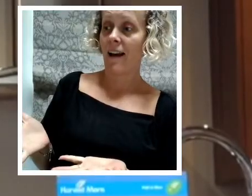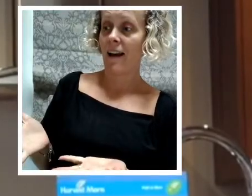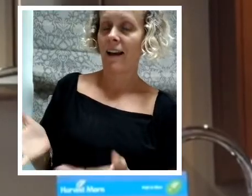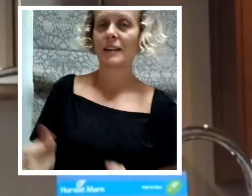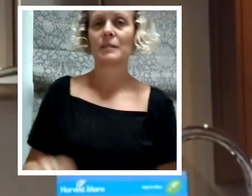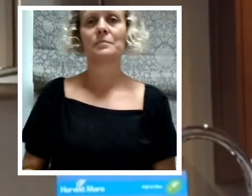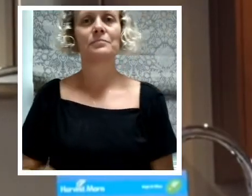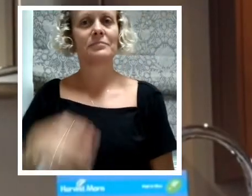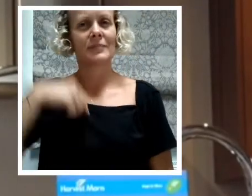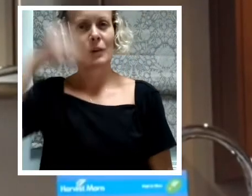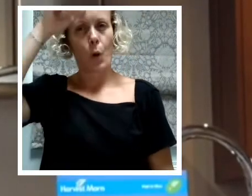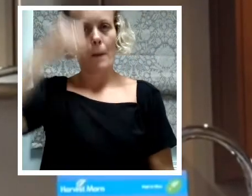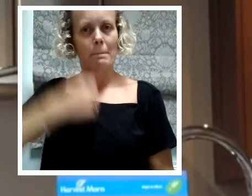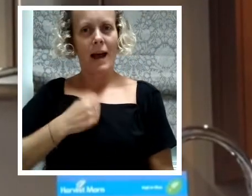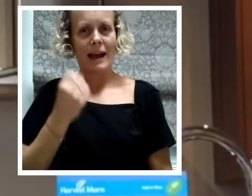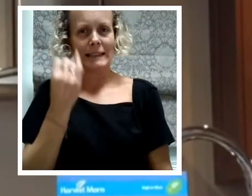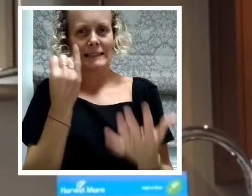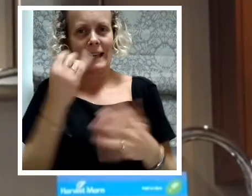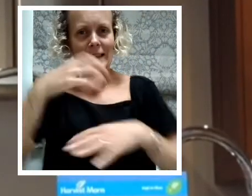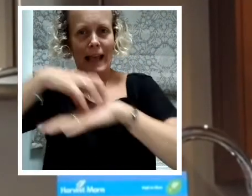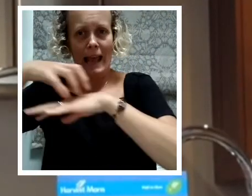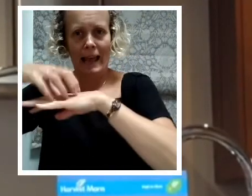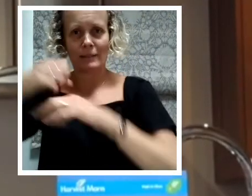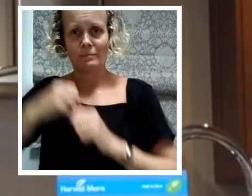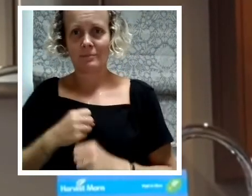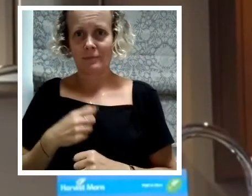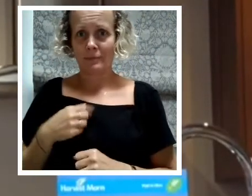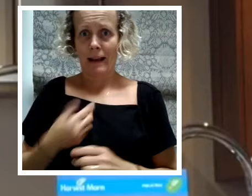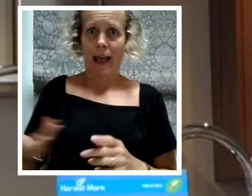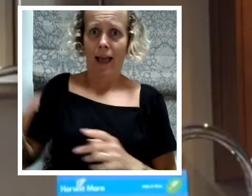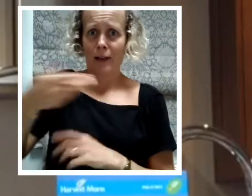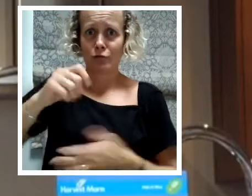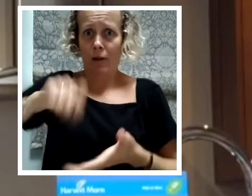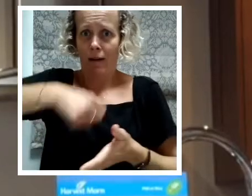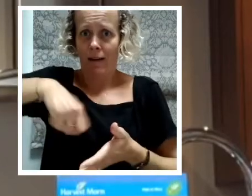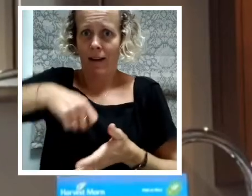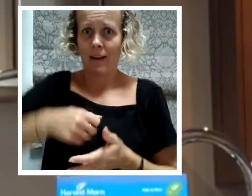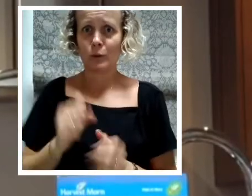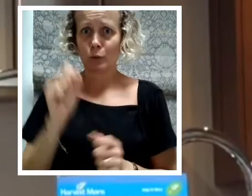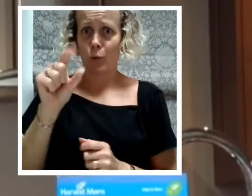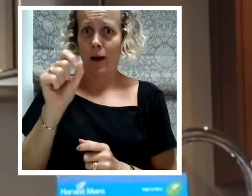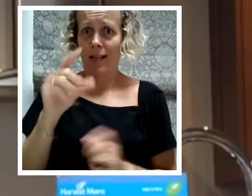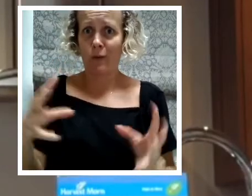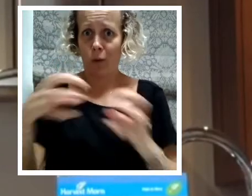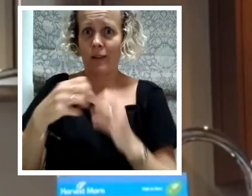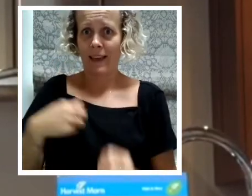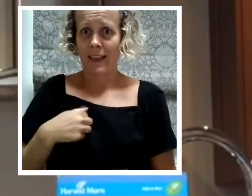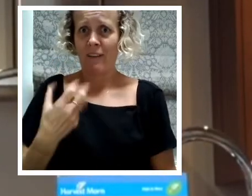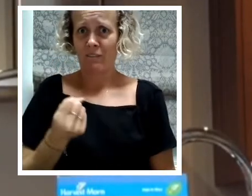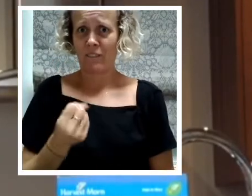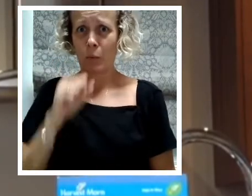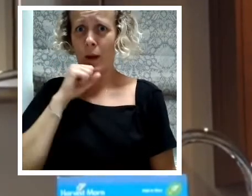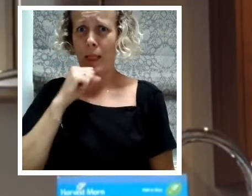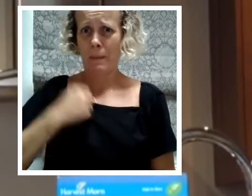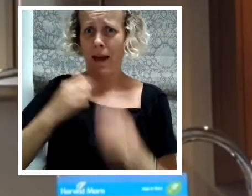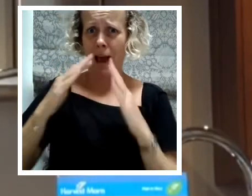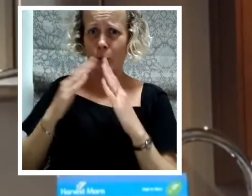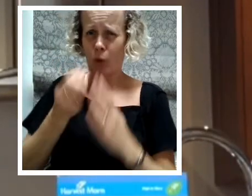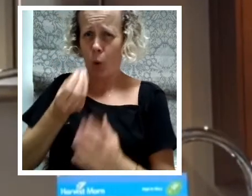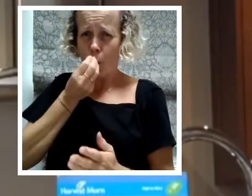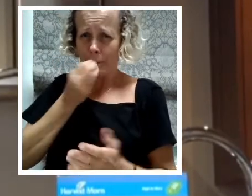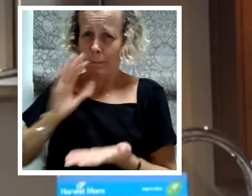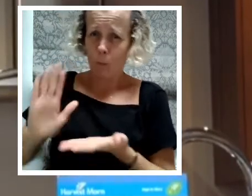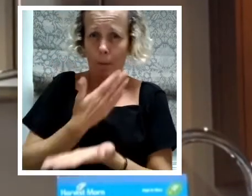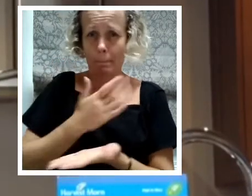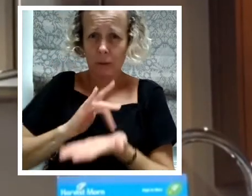Ta-da! I know my little 6 have grown to 12. I did decide to make some extra before I pop them in the oven because I know they won't last 2 minutes in our house.